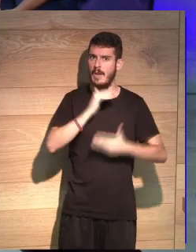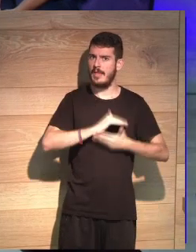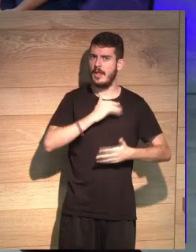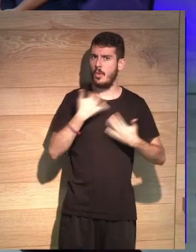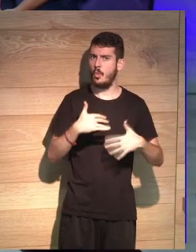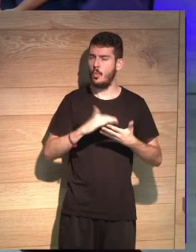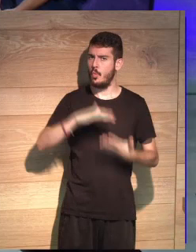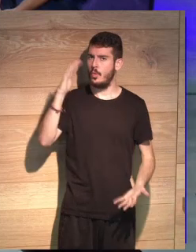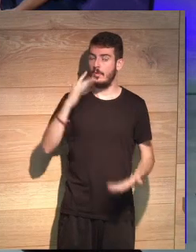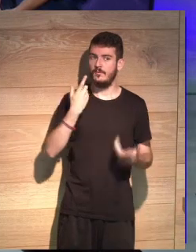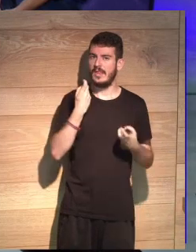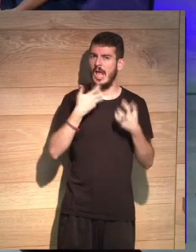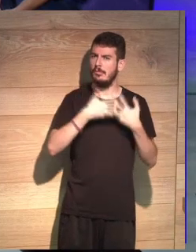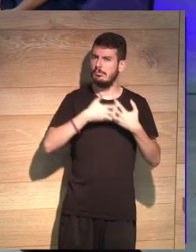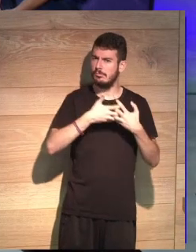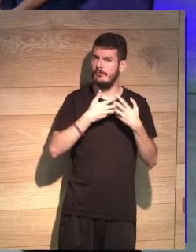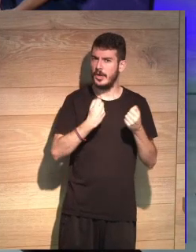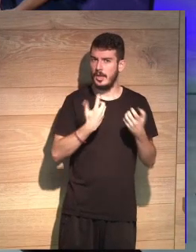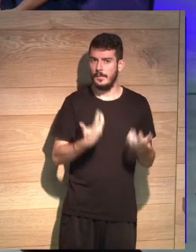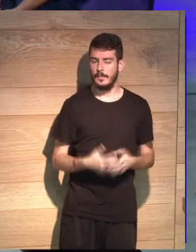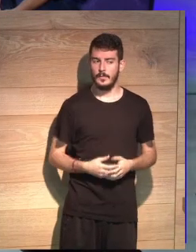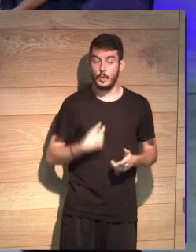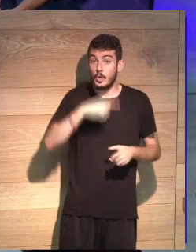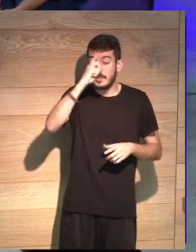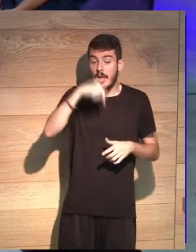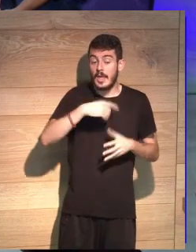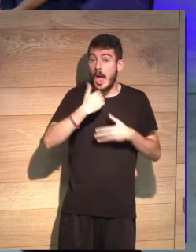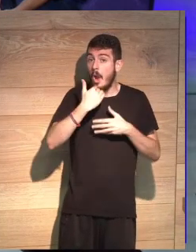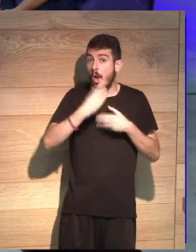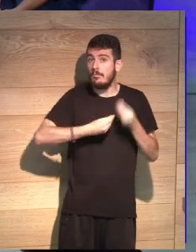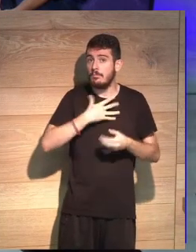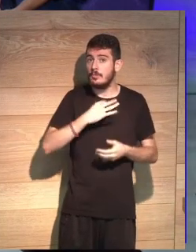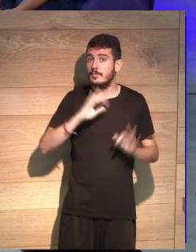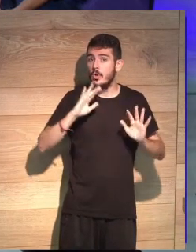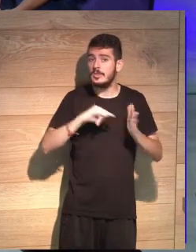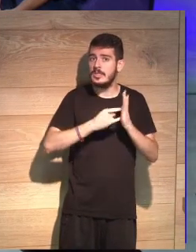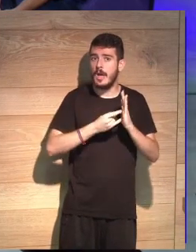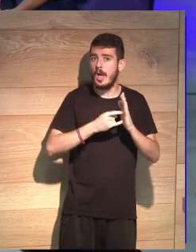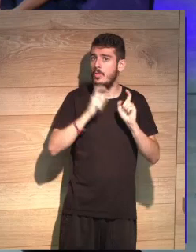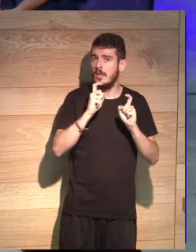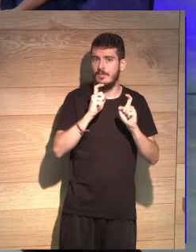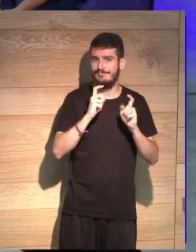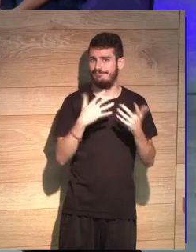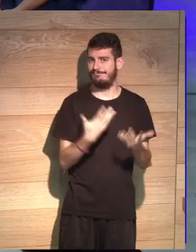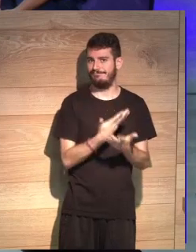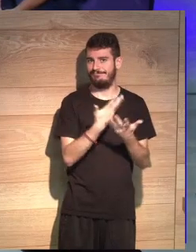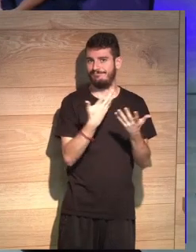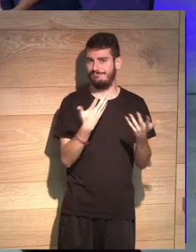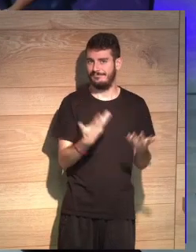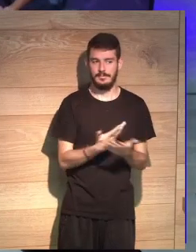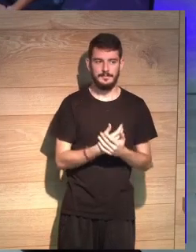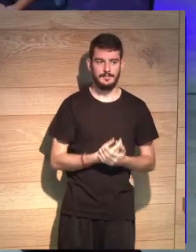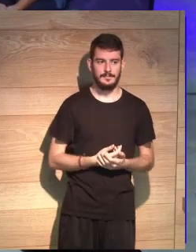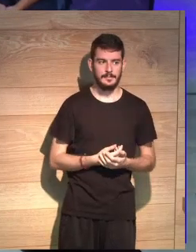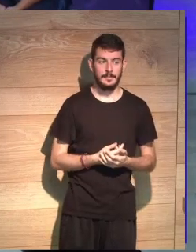memory capabilities. And I think we have a lot to do in this sense, because the educational